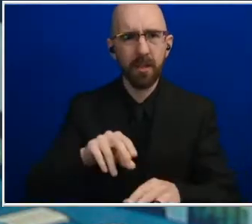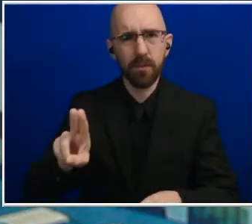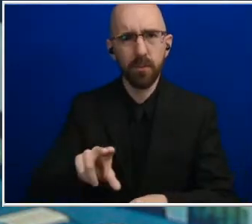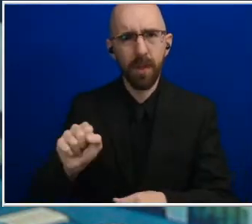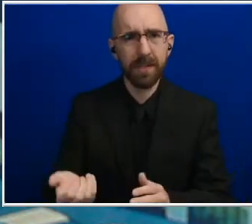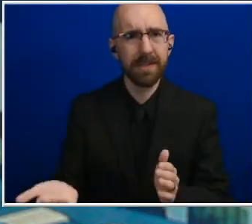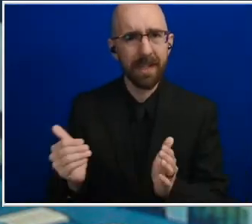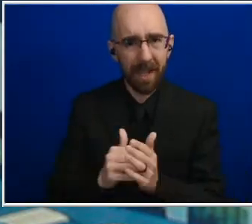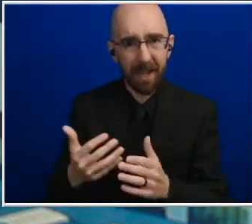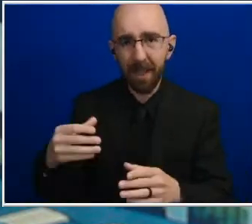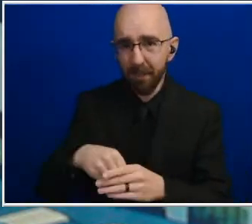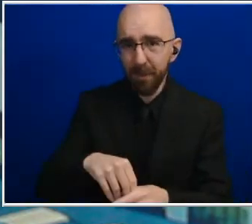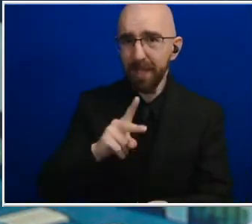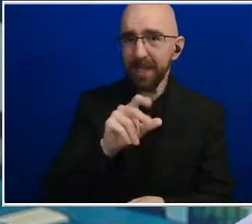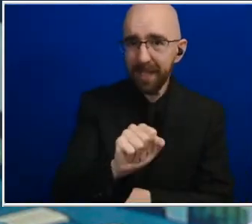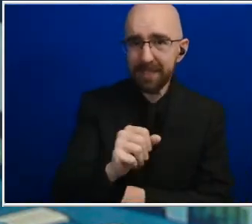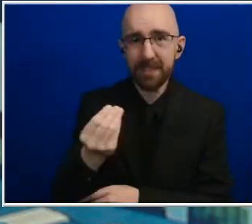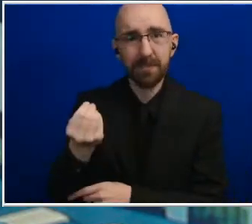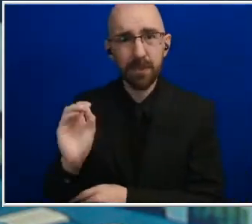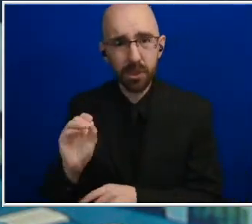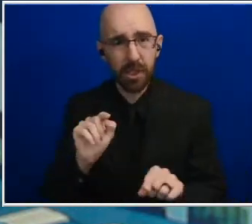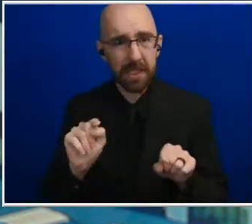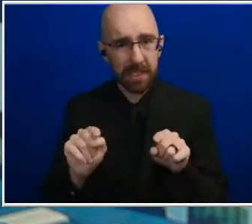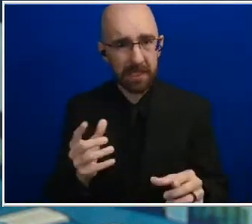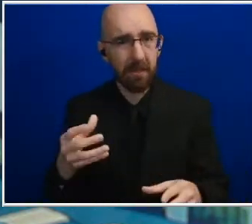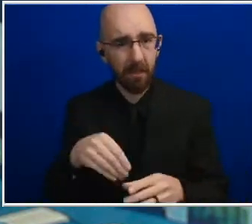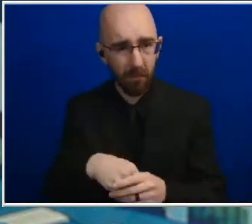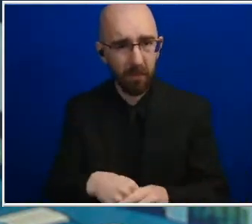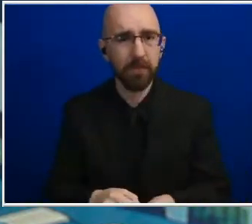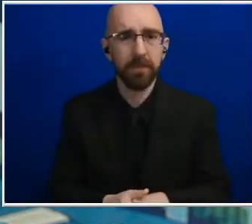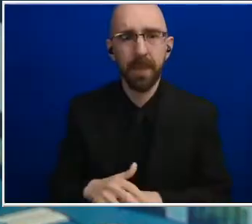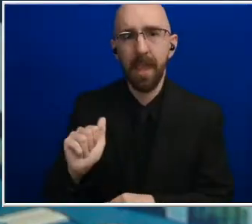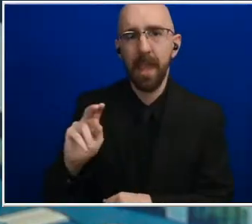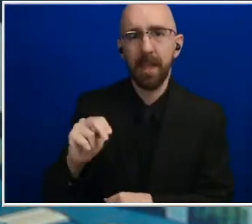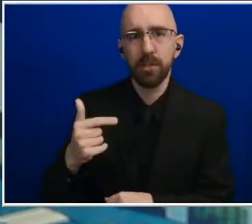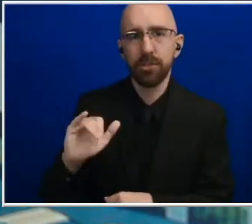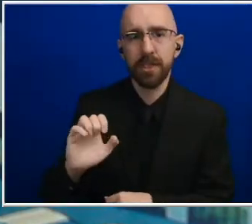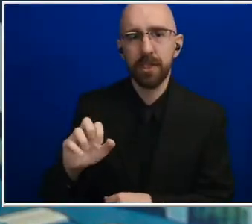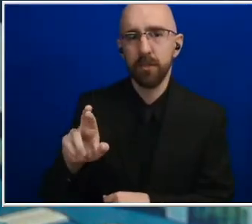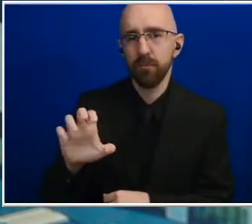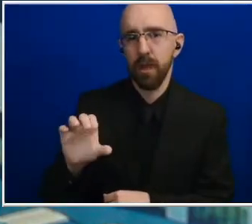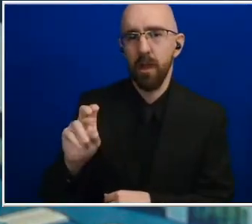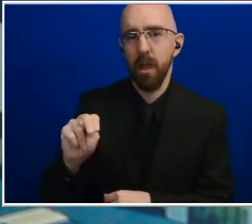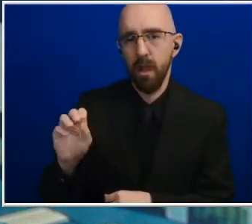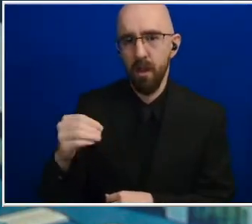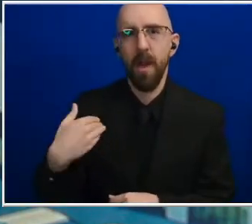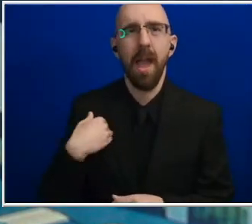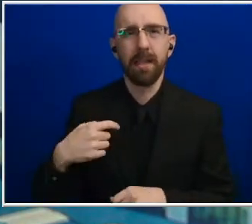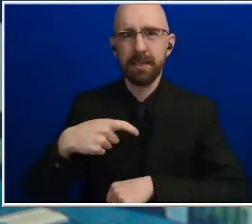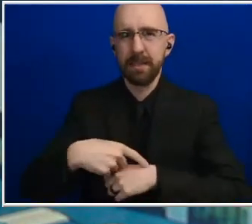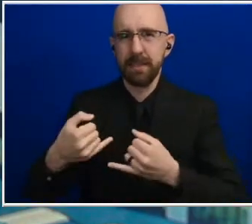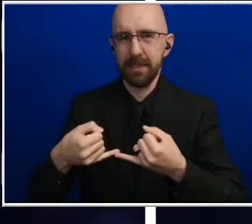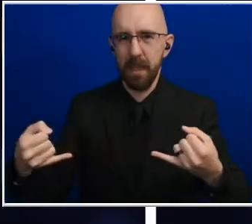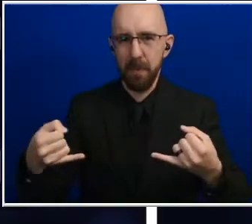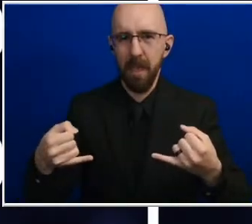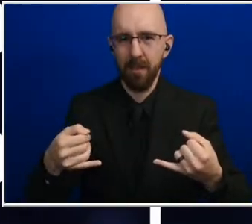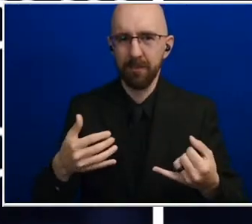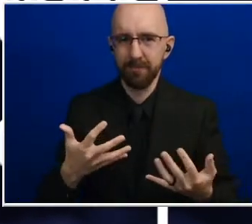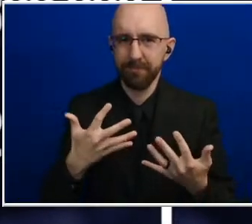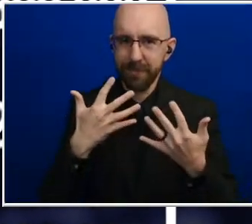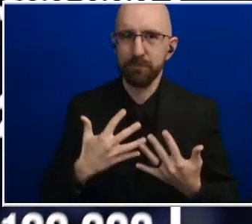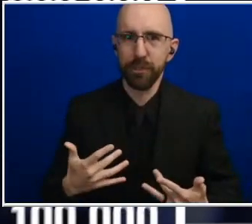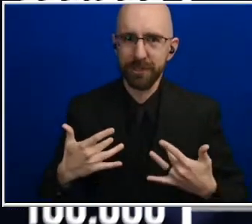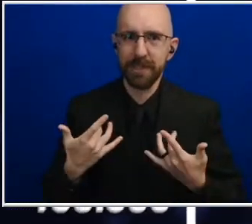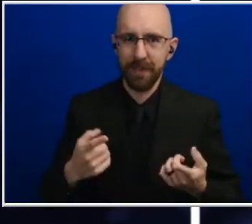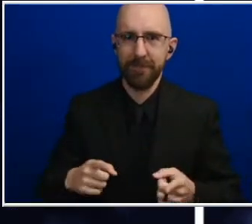and Missouri? Angie Racono has a timeline of these notable and probably depressing events.